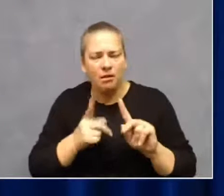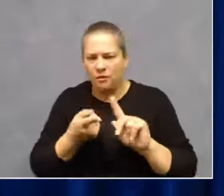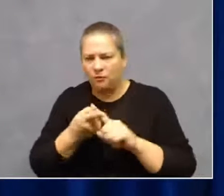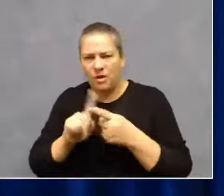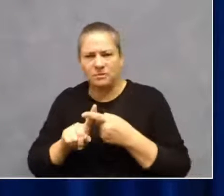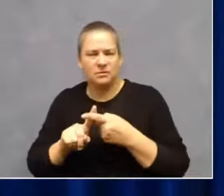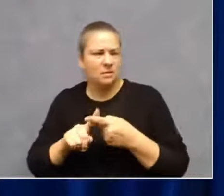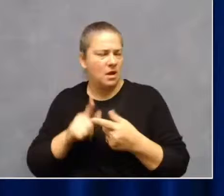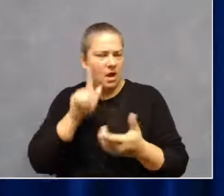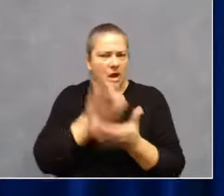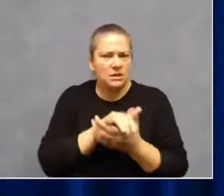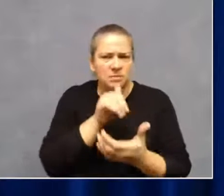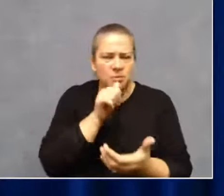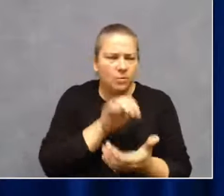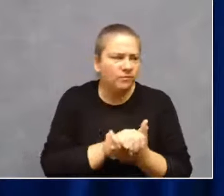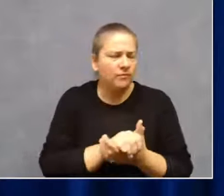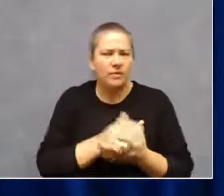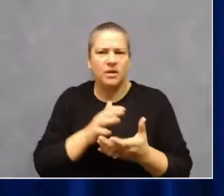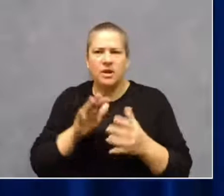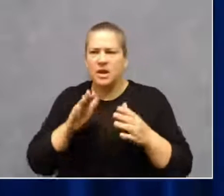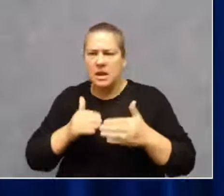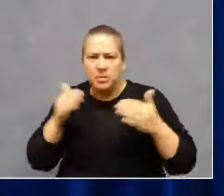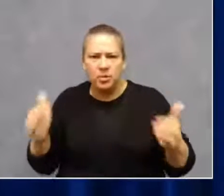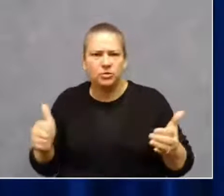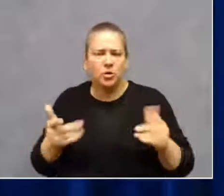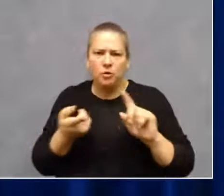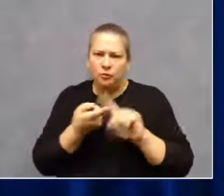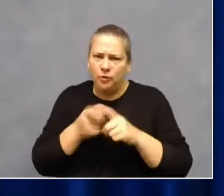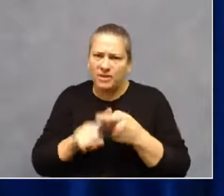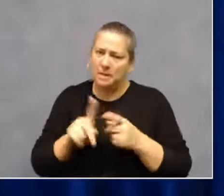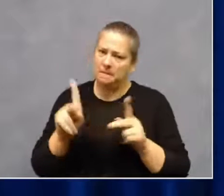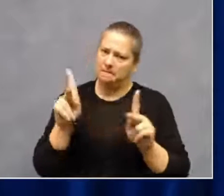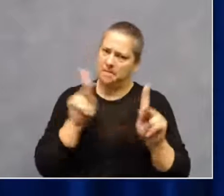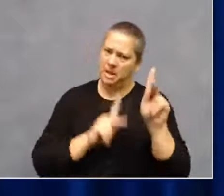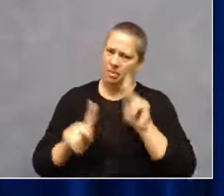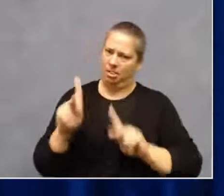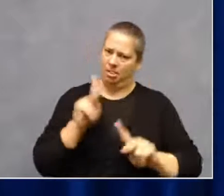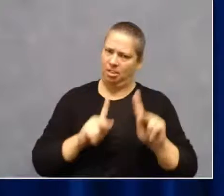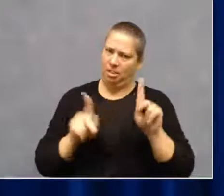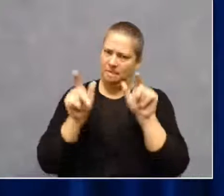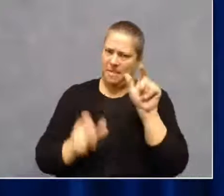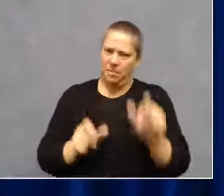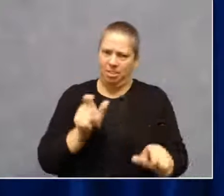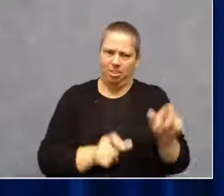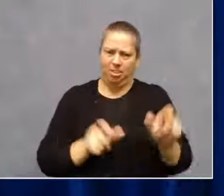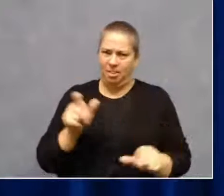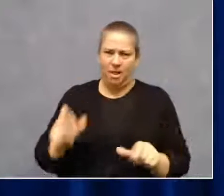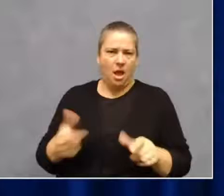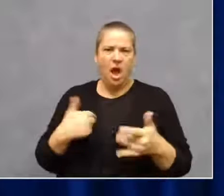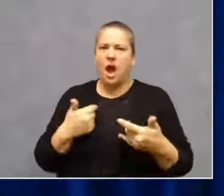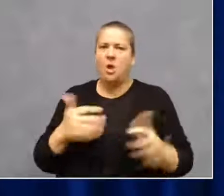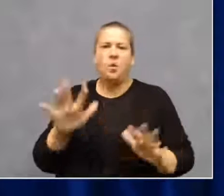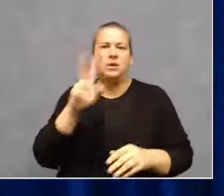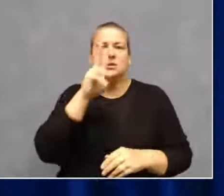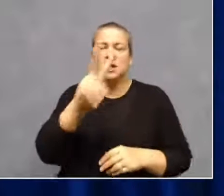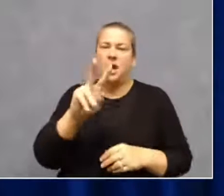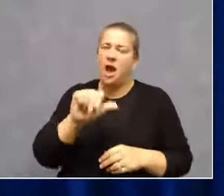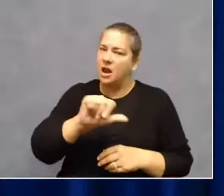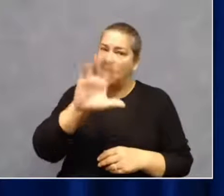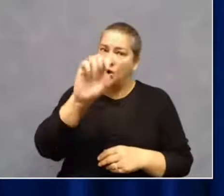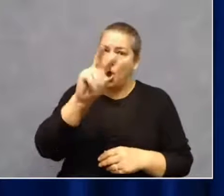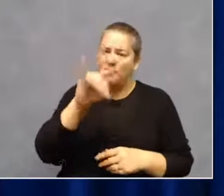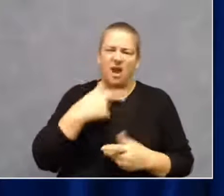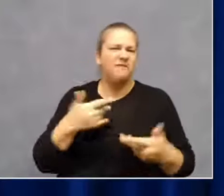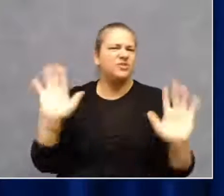and neighbors. I do not want to see one more positive case of COVID-19 in Kentucky. I do not want to see any